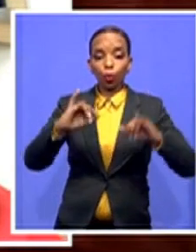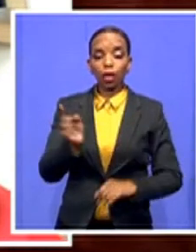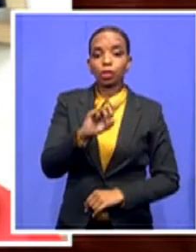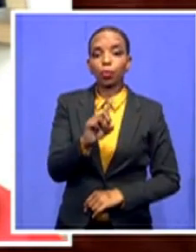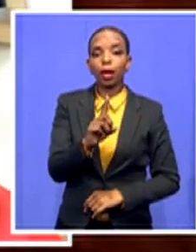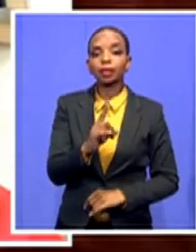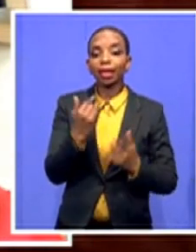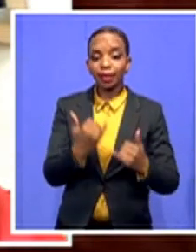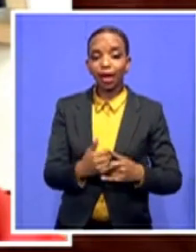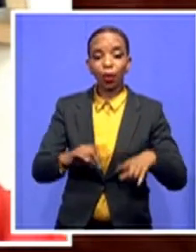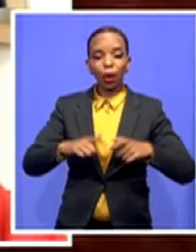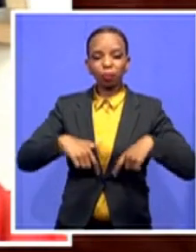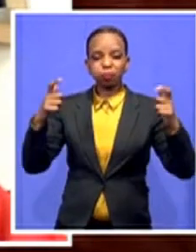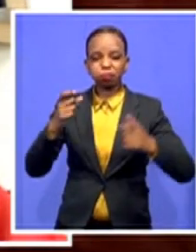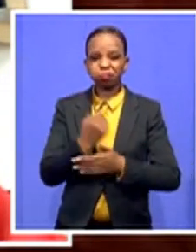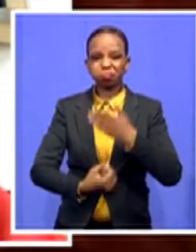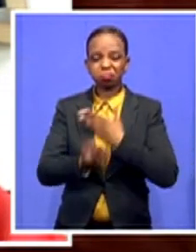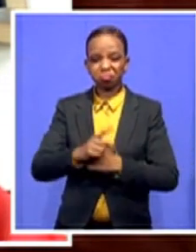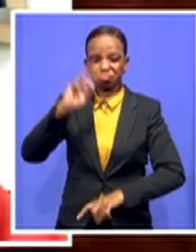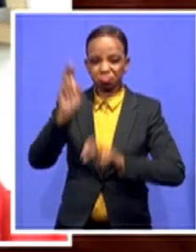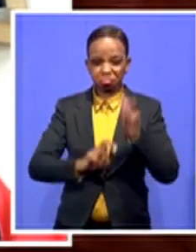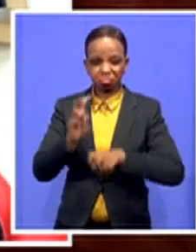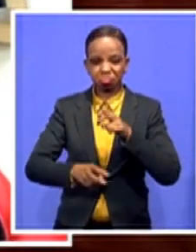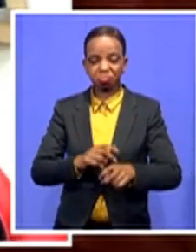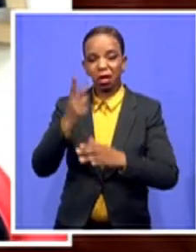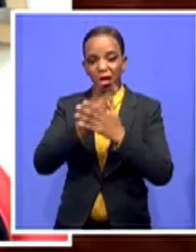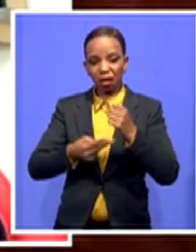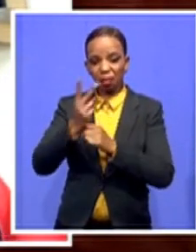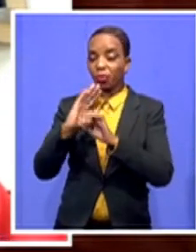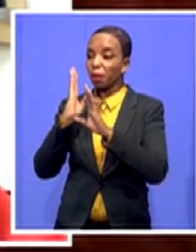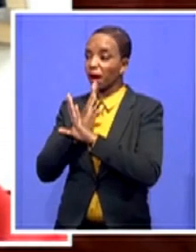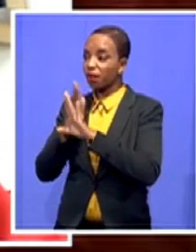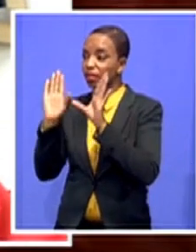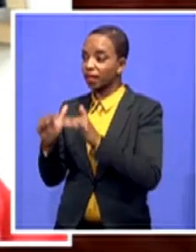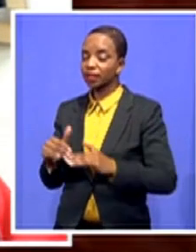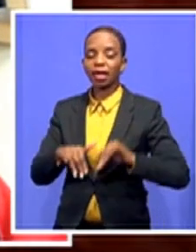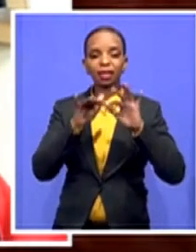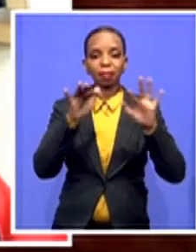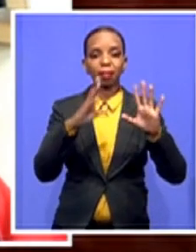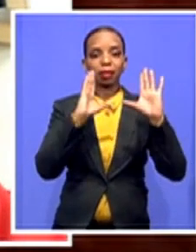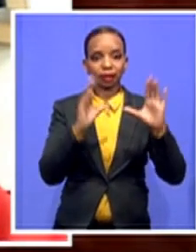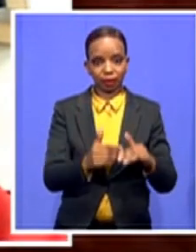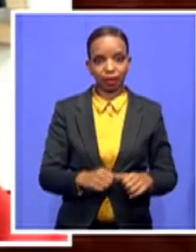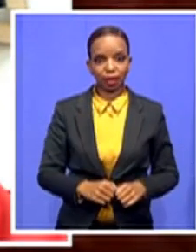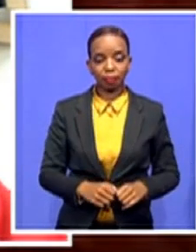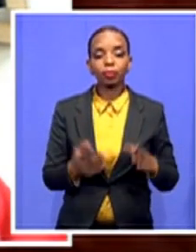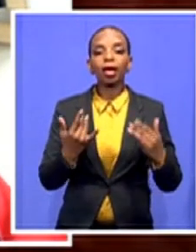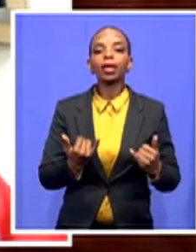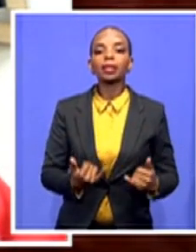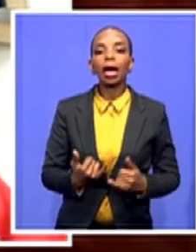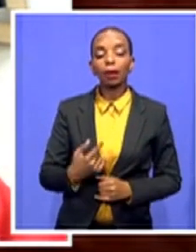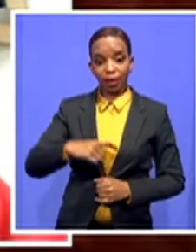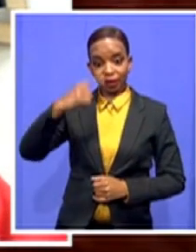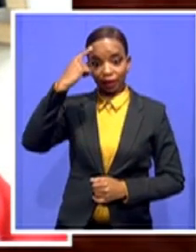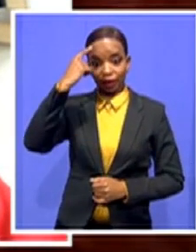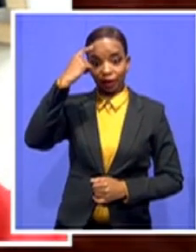in the private sector and in the public sector. The rethinking now demands that we look at